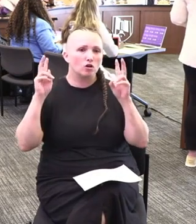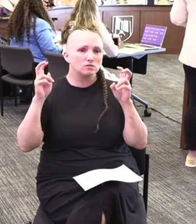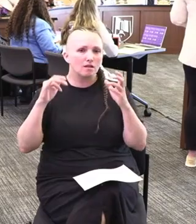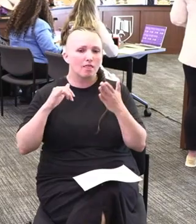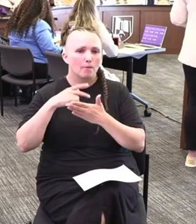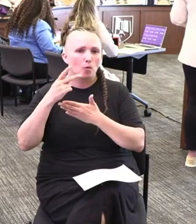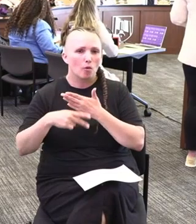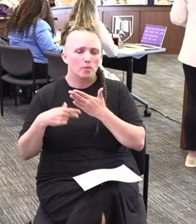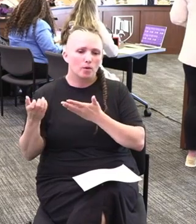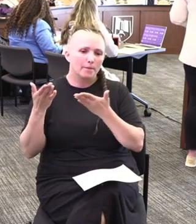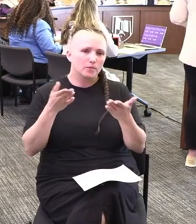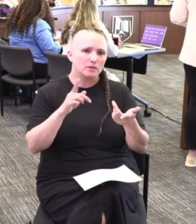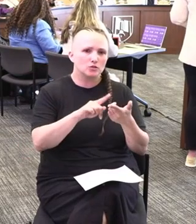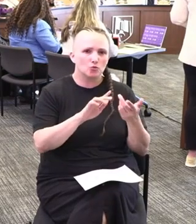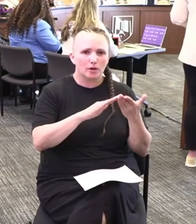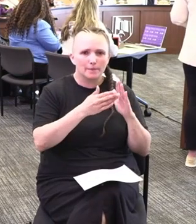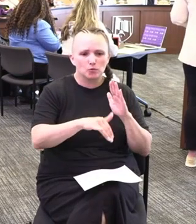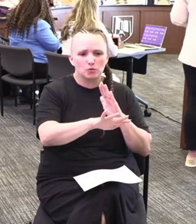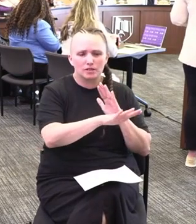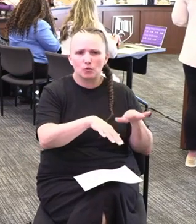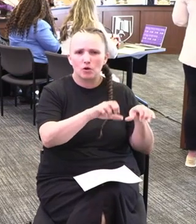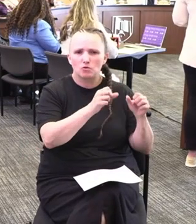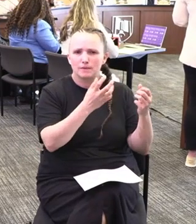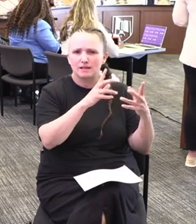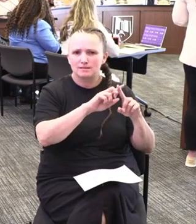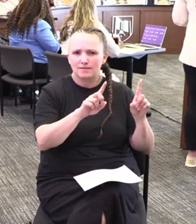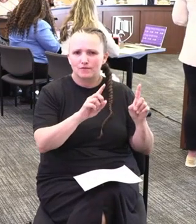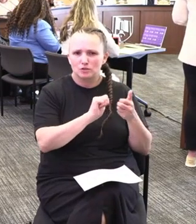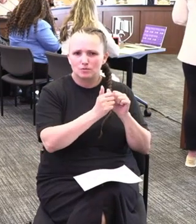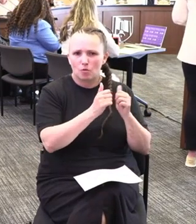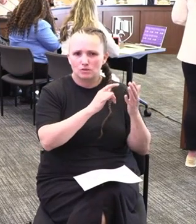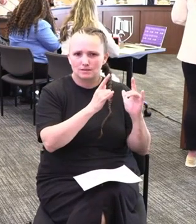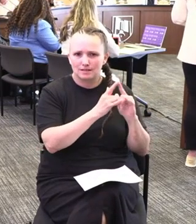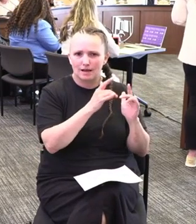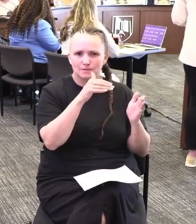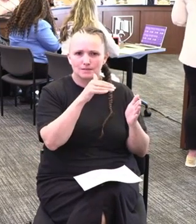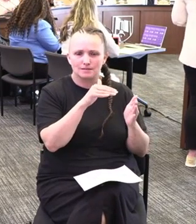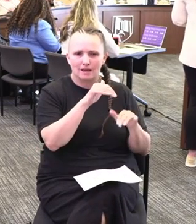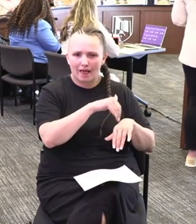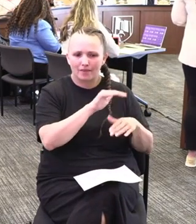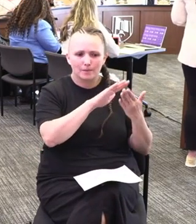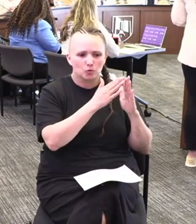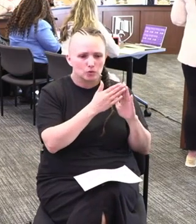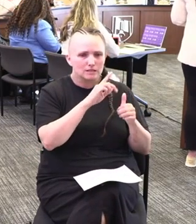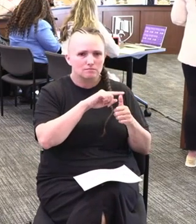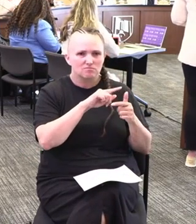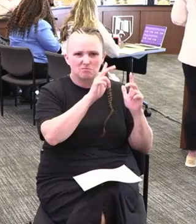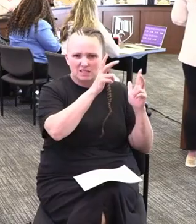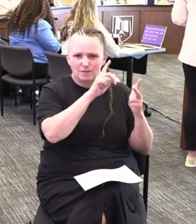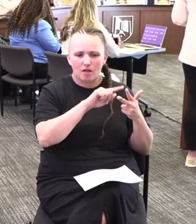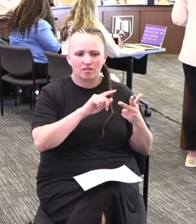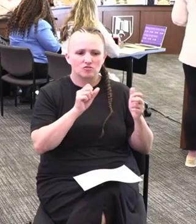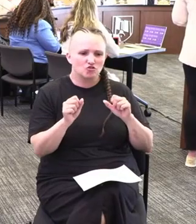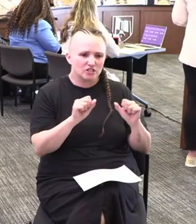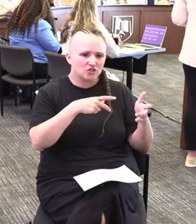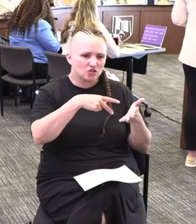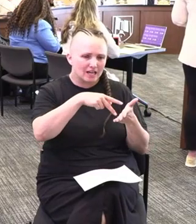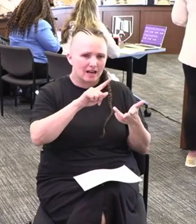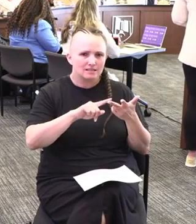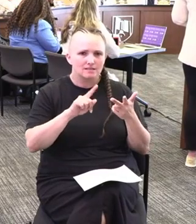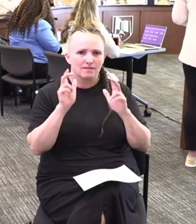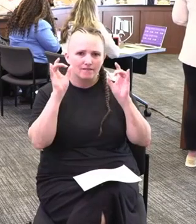host summer sports camps at several locations throughout the community, like basketball, cheer and dance, soccer, volleyball, and